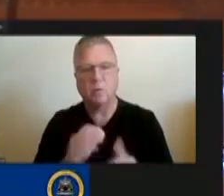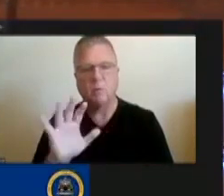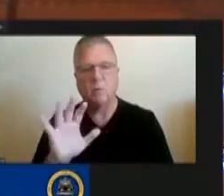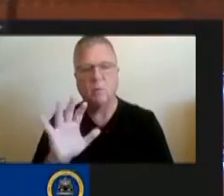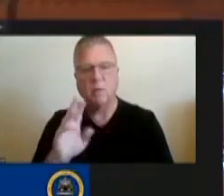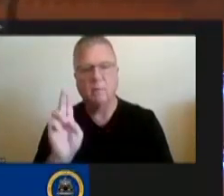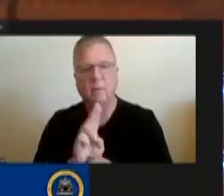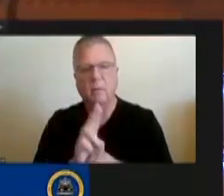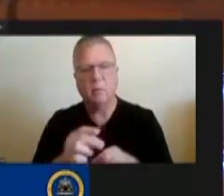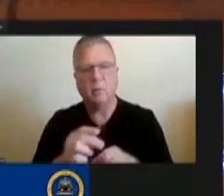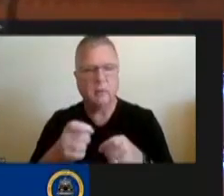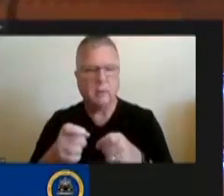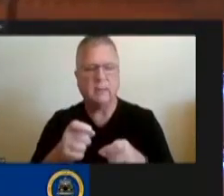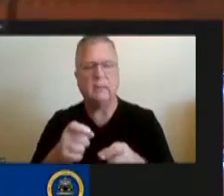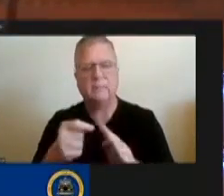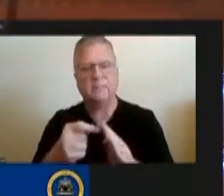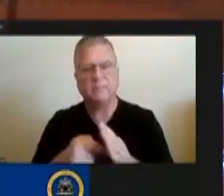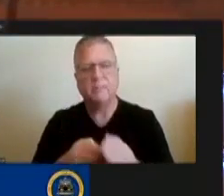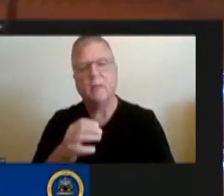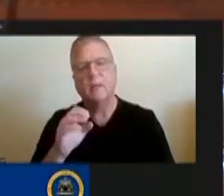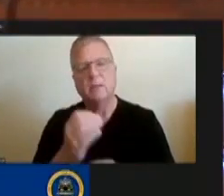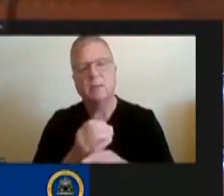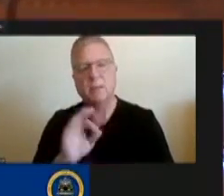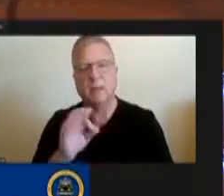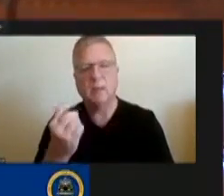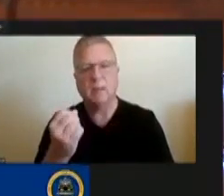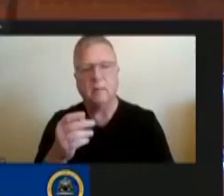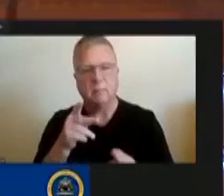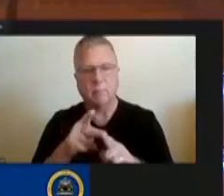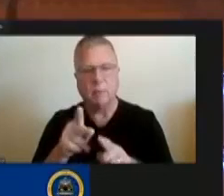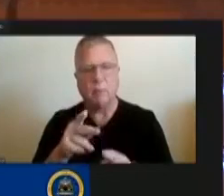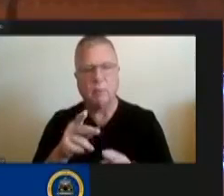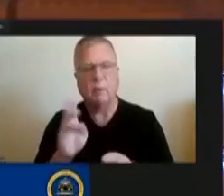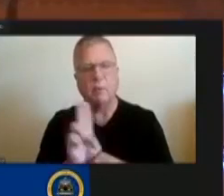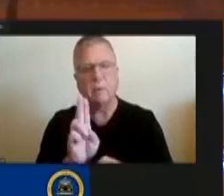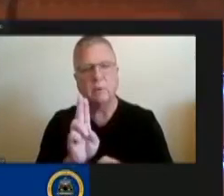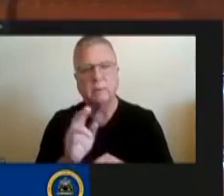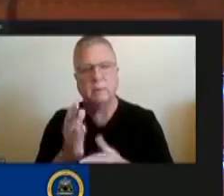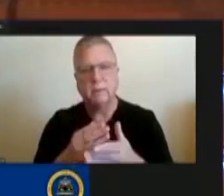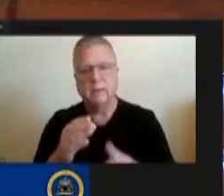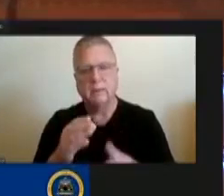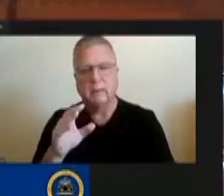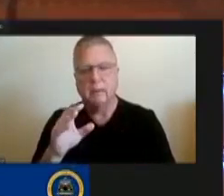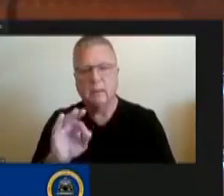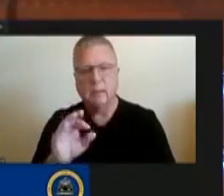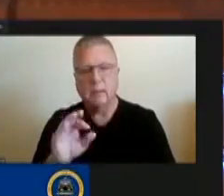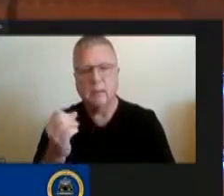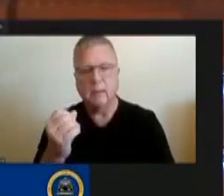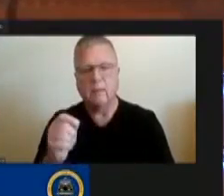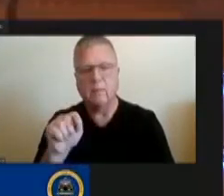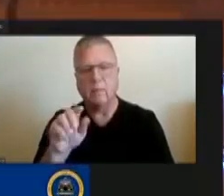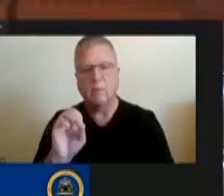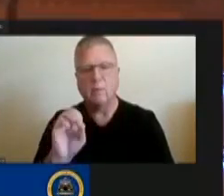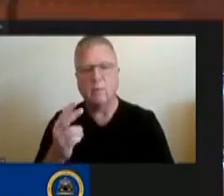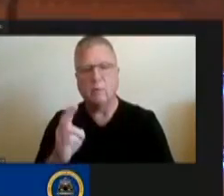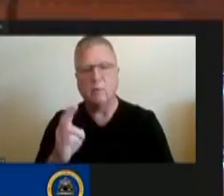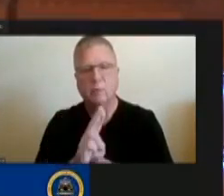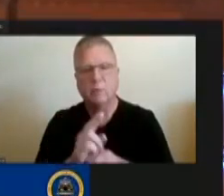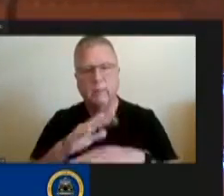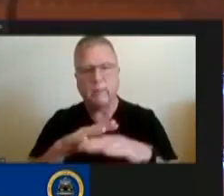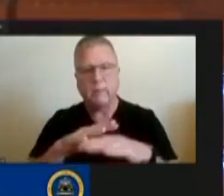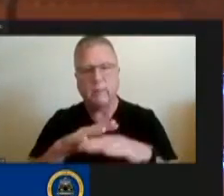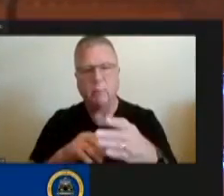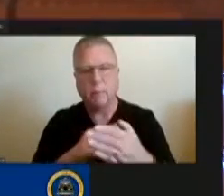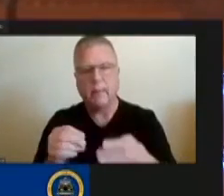Regulations, Chapter 911, Primary Uses, Section 911.02, Use Table, and Section